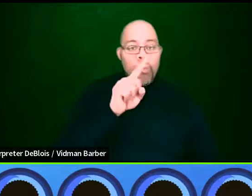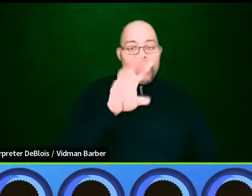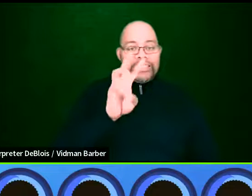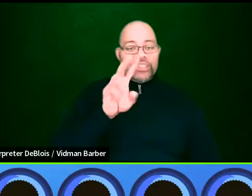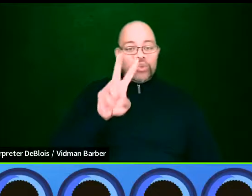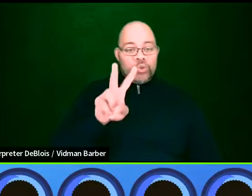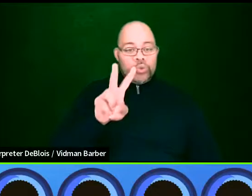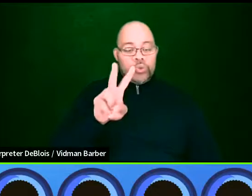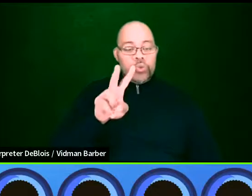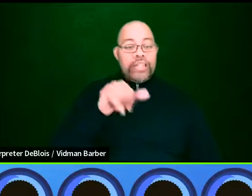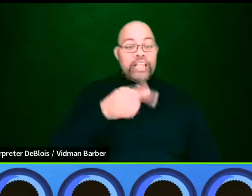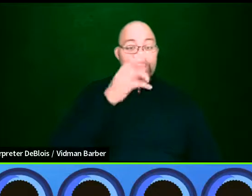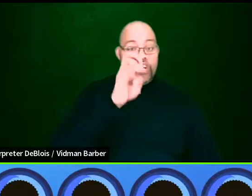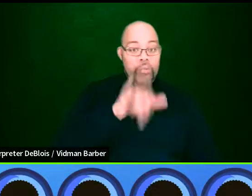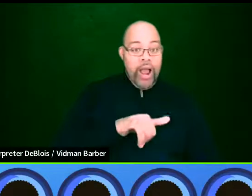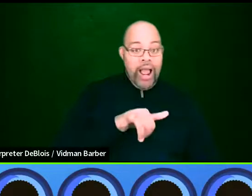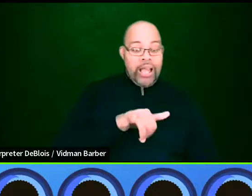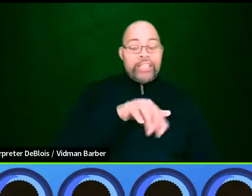GreyWolf162. That's